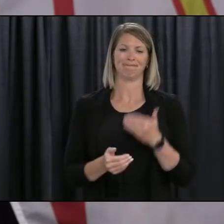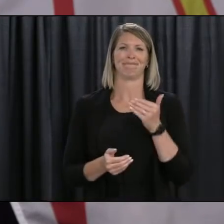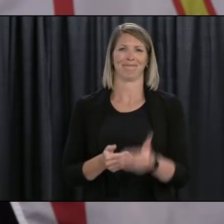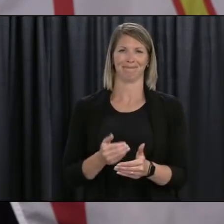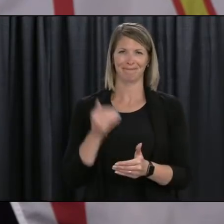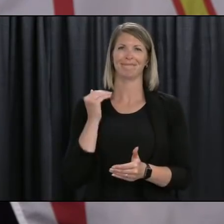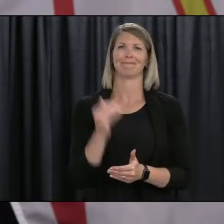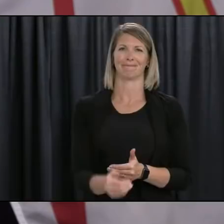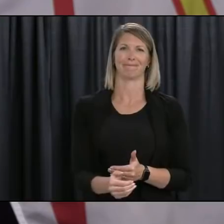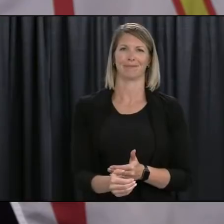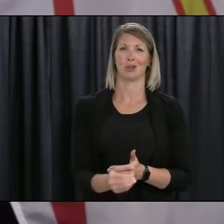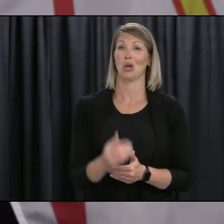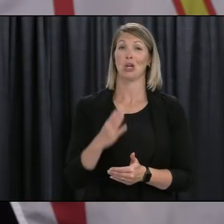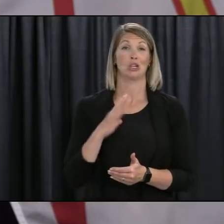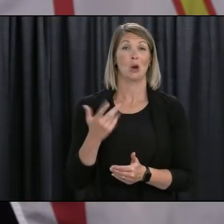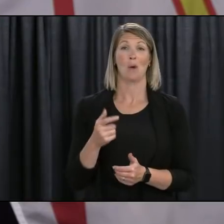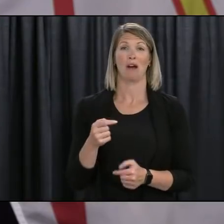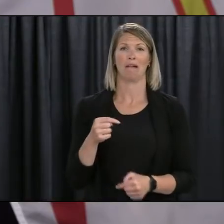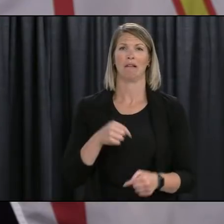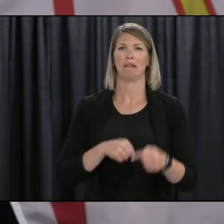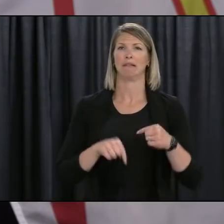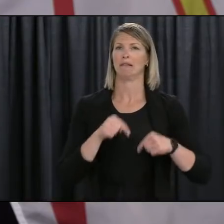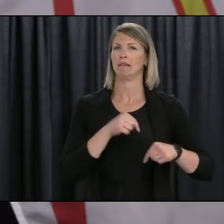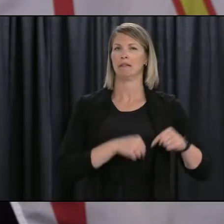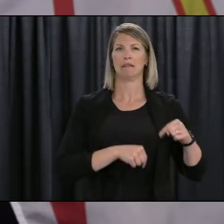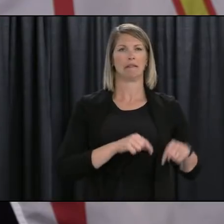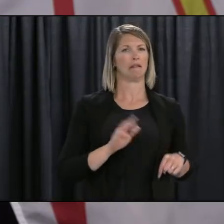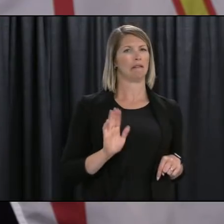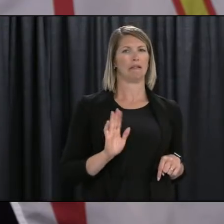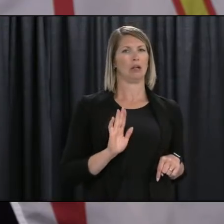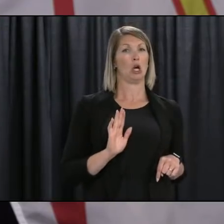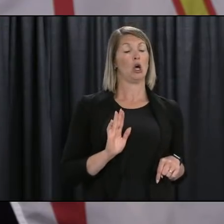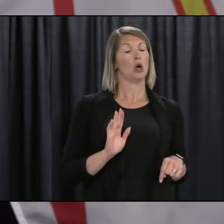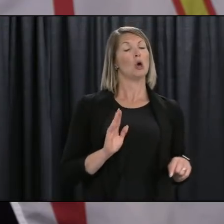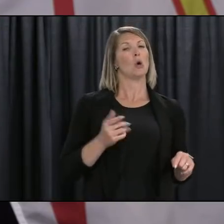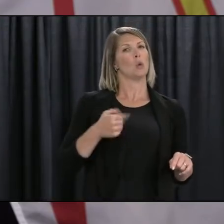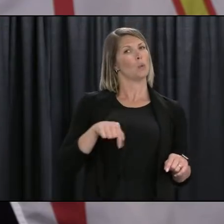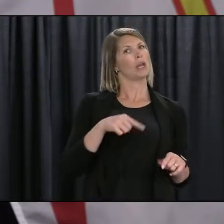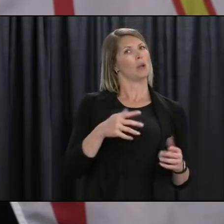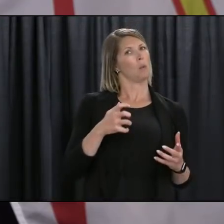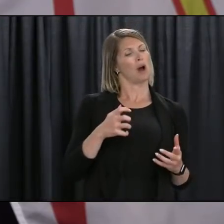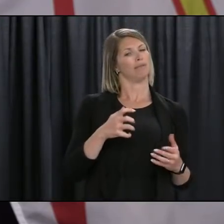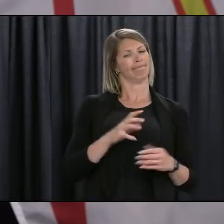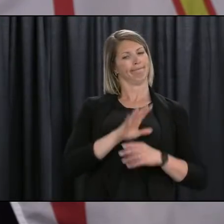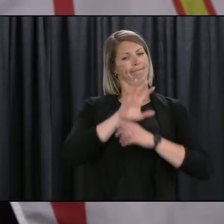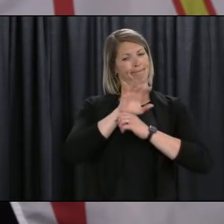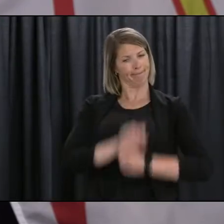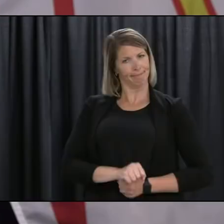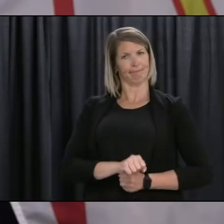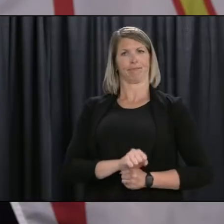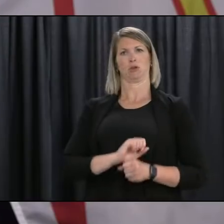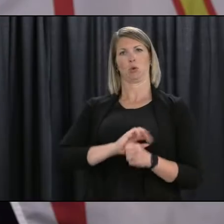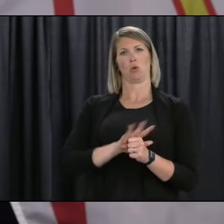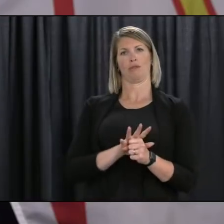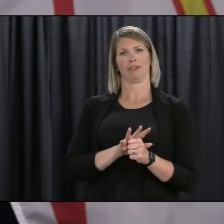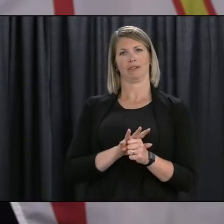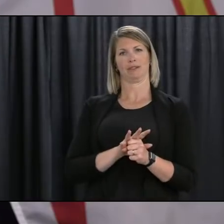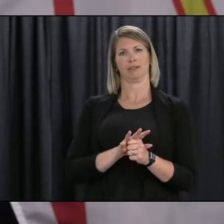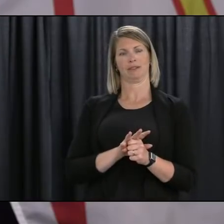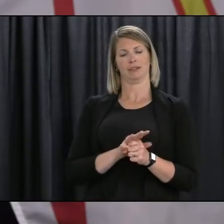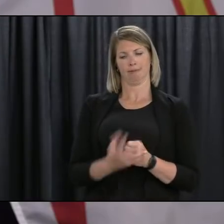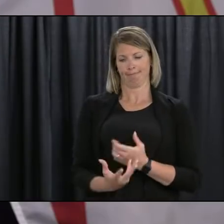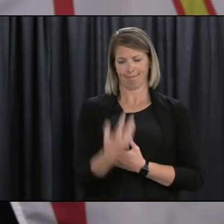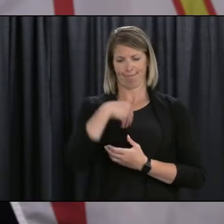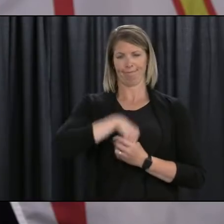to be able to live with COVID-19, and we want to not have to go back. That's why it's so important for people